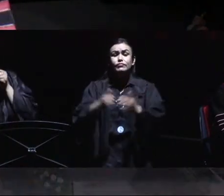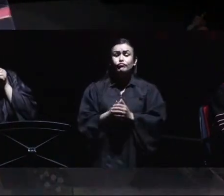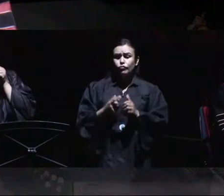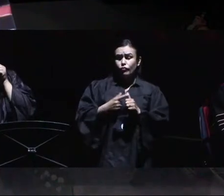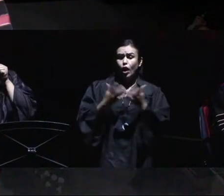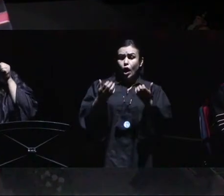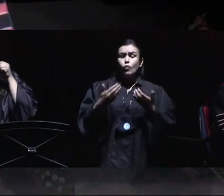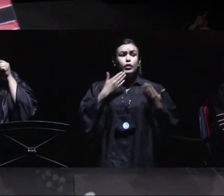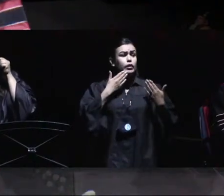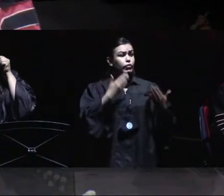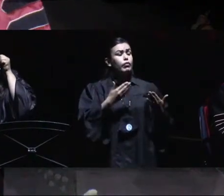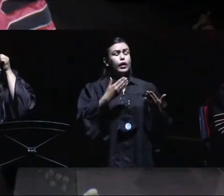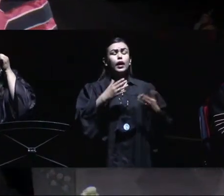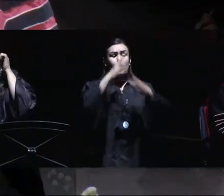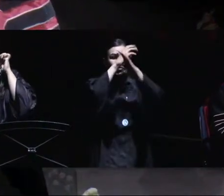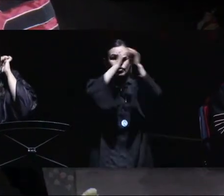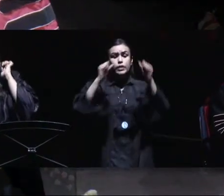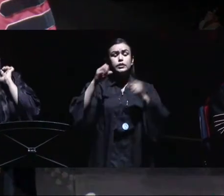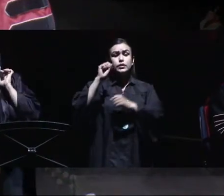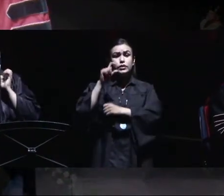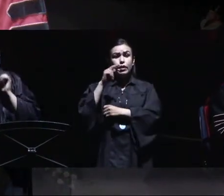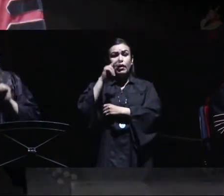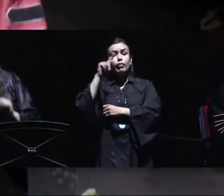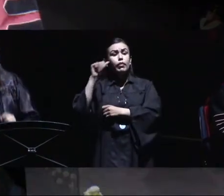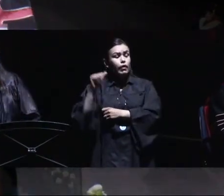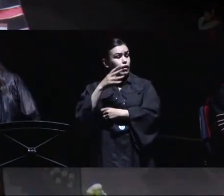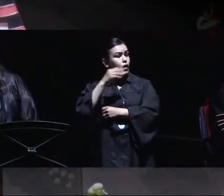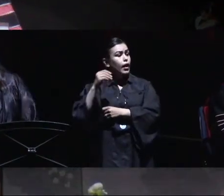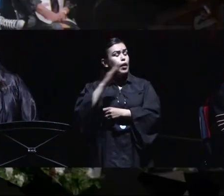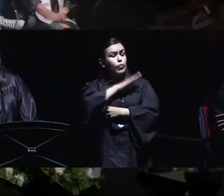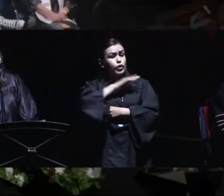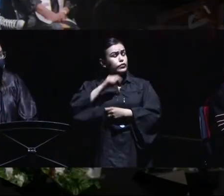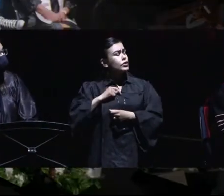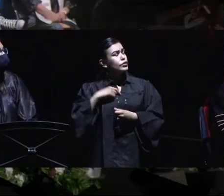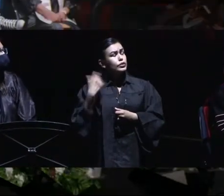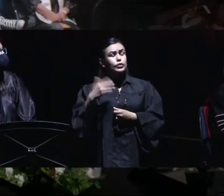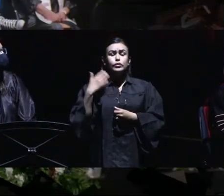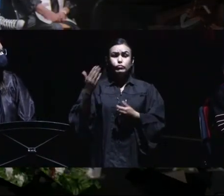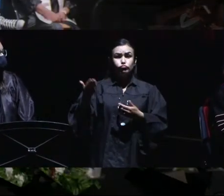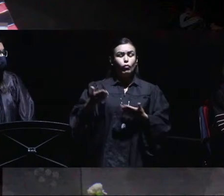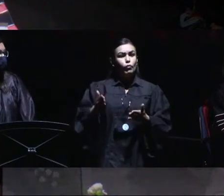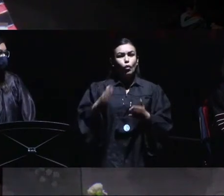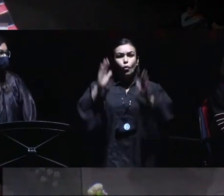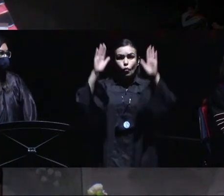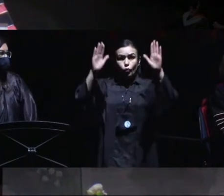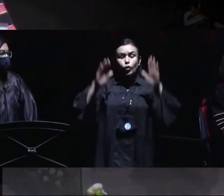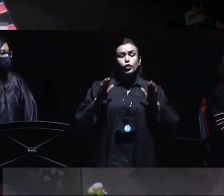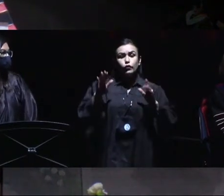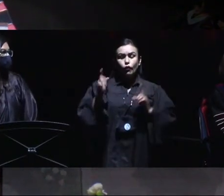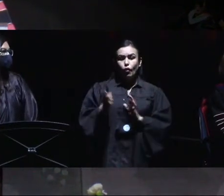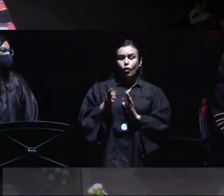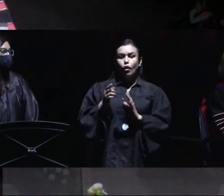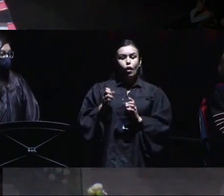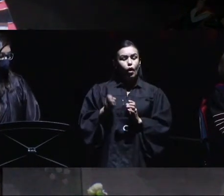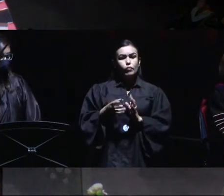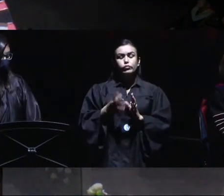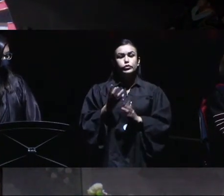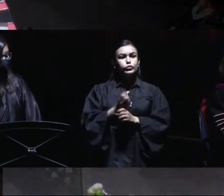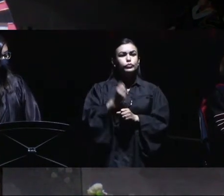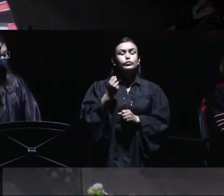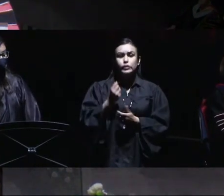thanking President Serrata and the Board of Trustees for giving me the wonderful opportunity to share this monumental moment with all of